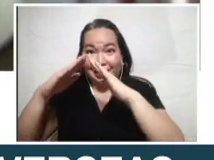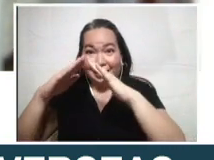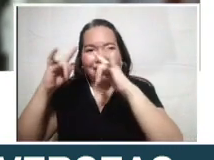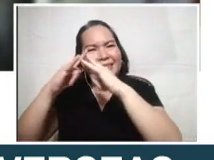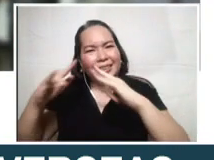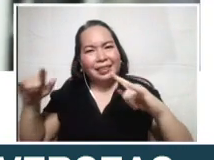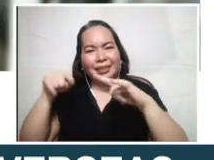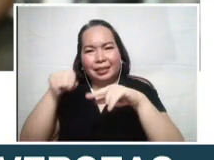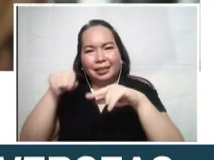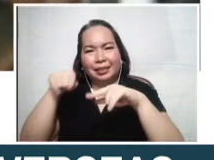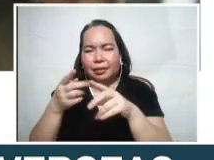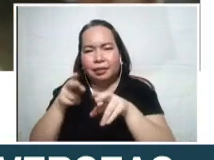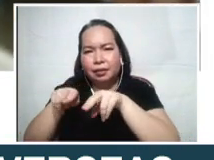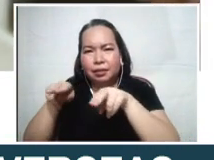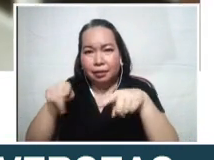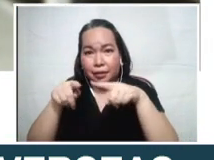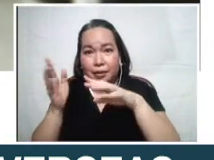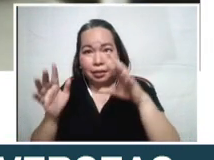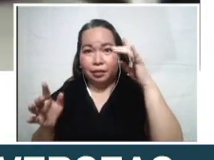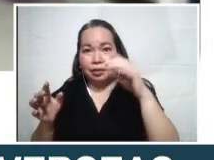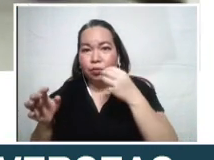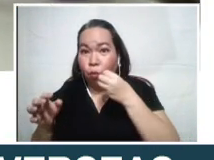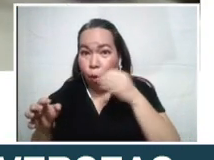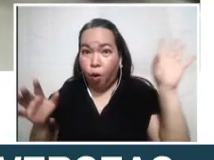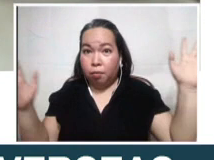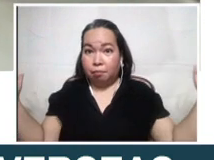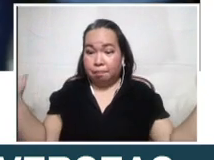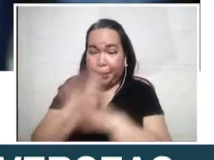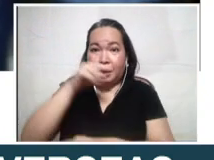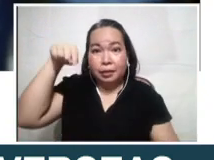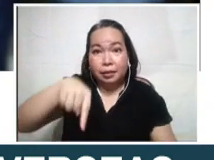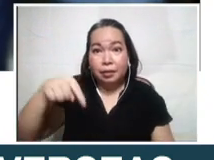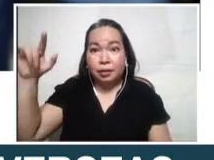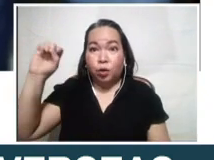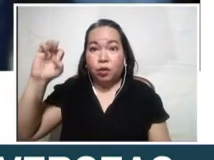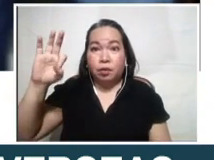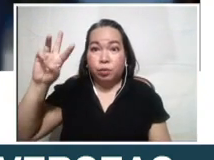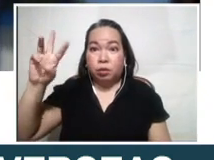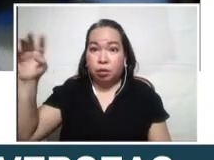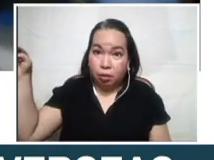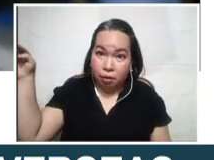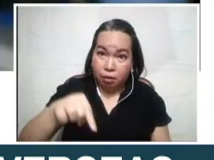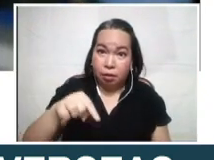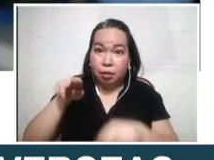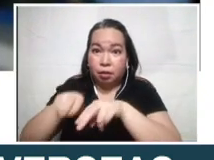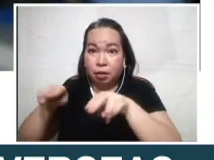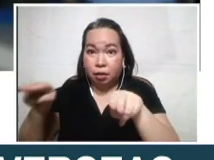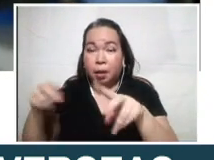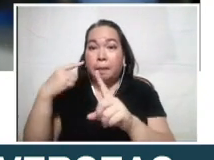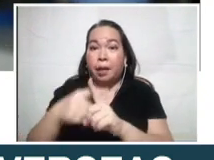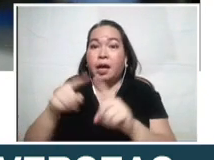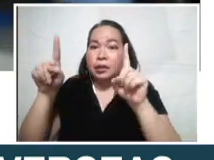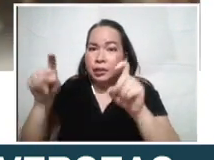all those coming in? And also, looking also at the testings for the COVID, yes, the COVID tests for the